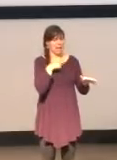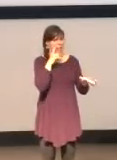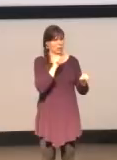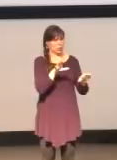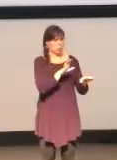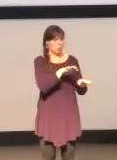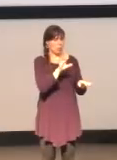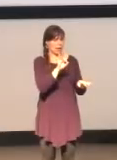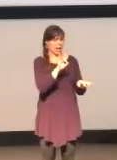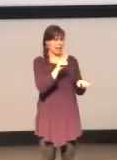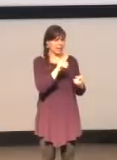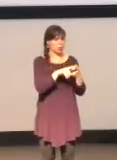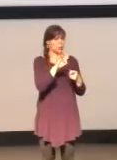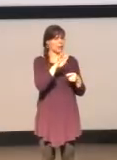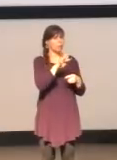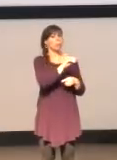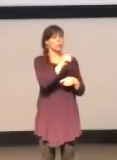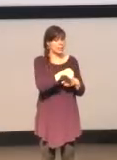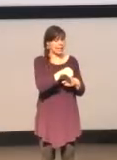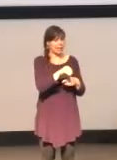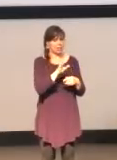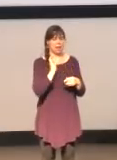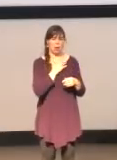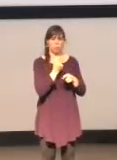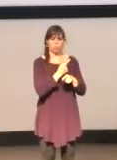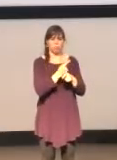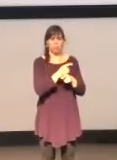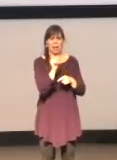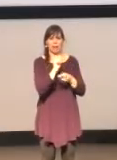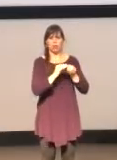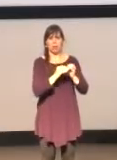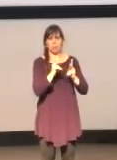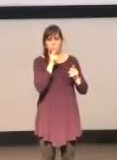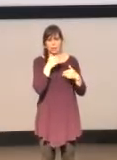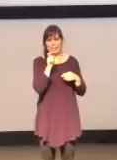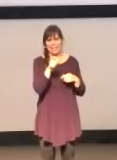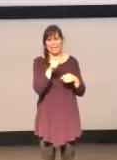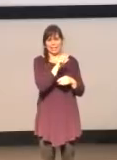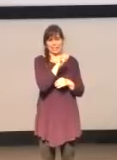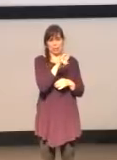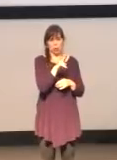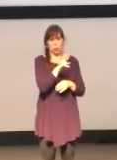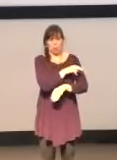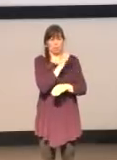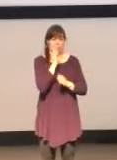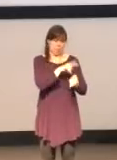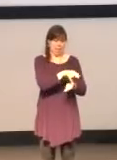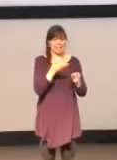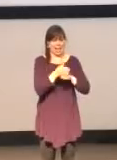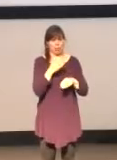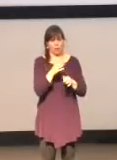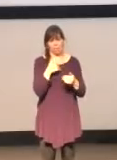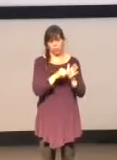to 94% of our usual average by limiting the number of SICU beds that are utilized by